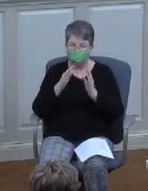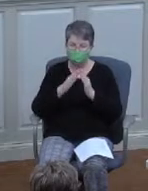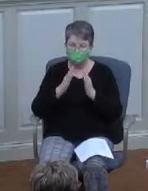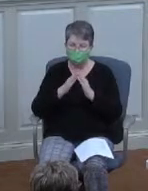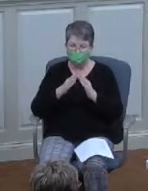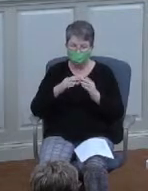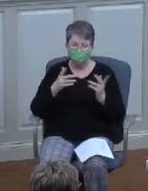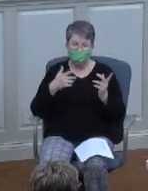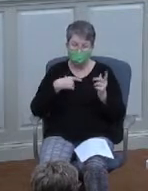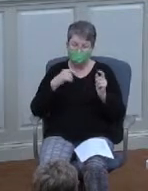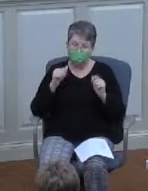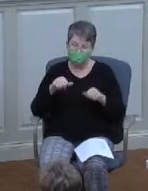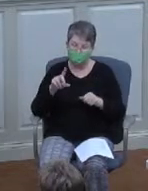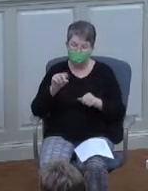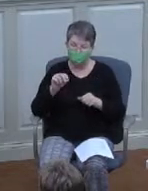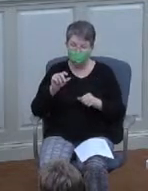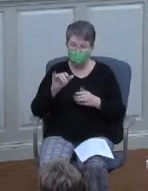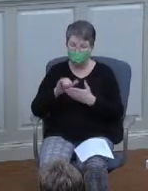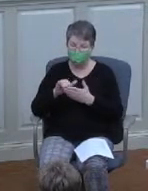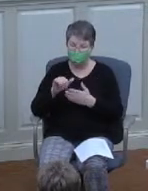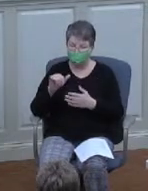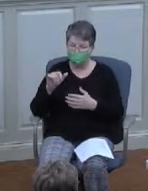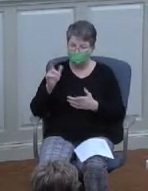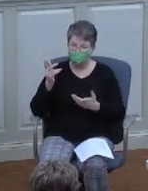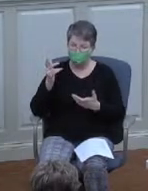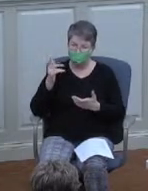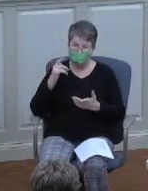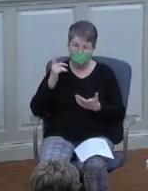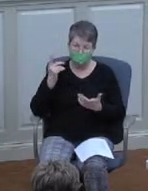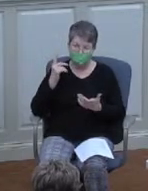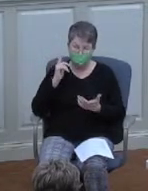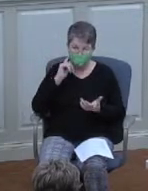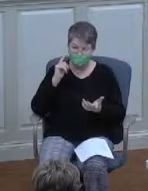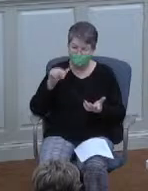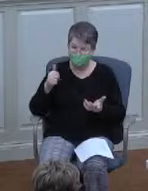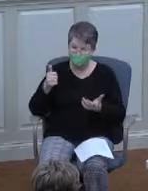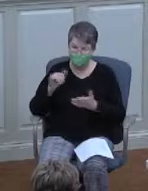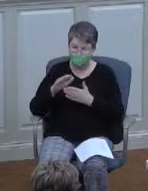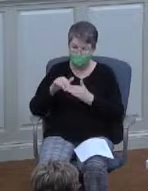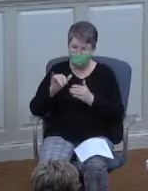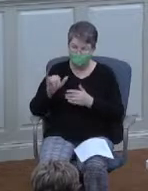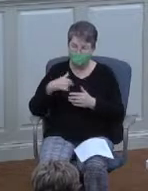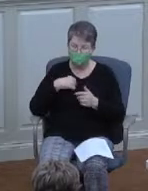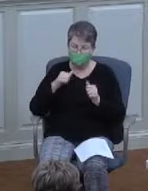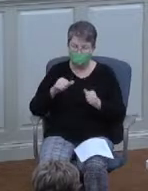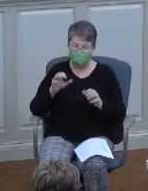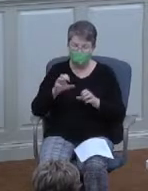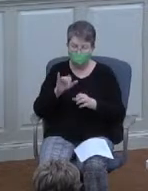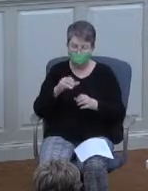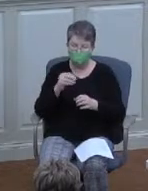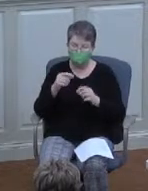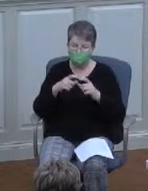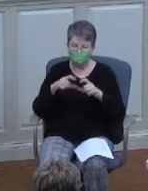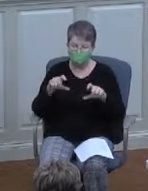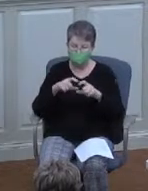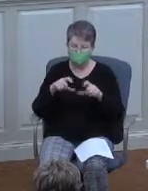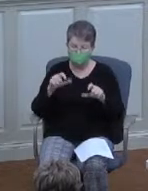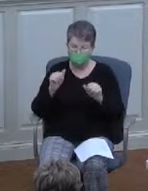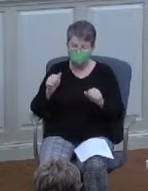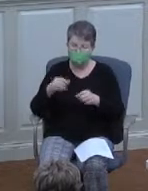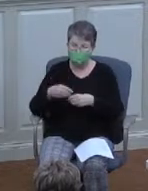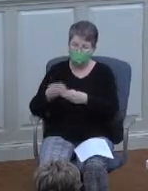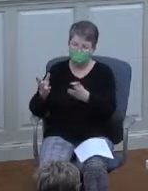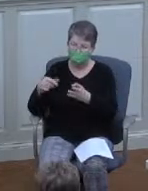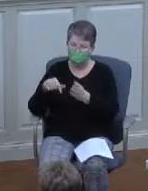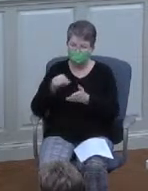We can certainly do that at your all's pleasure, unless we hear otherwise. We will do that, and checks can go out this week. At